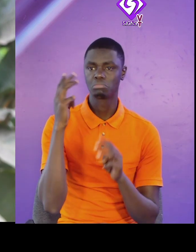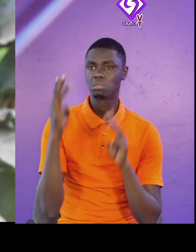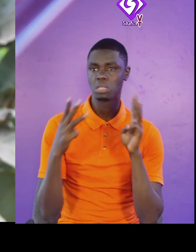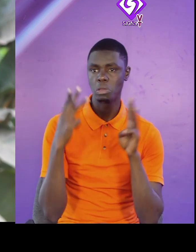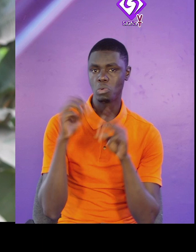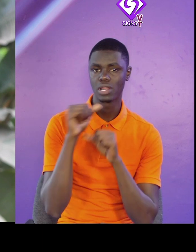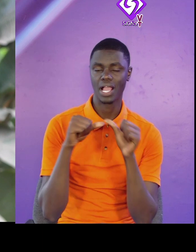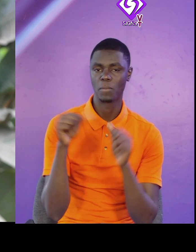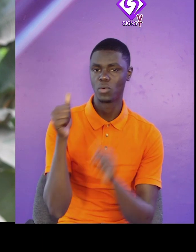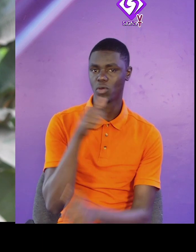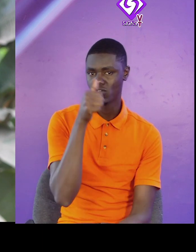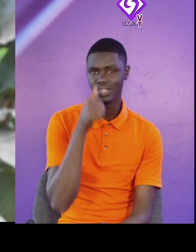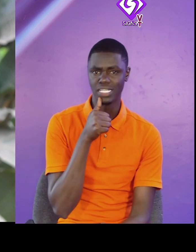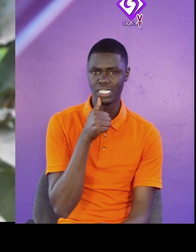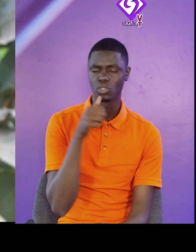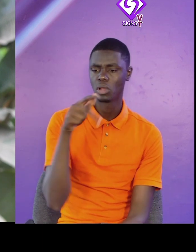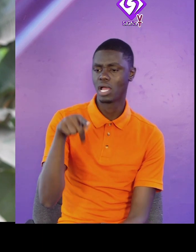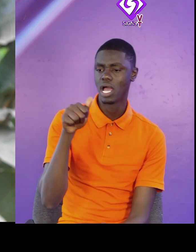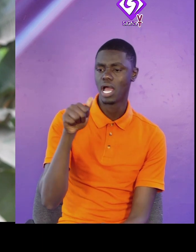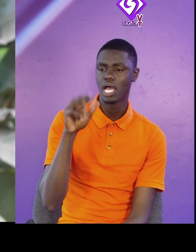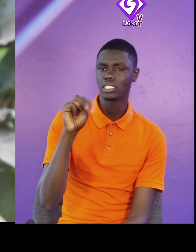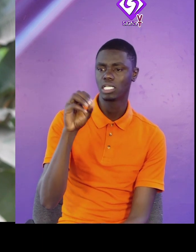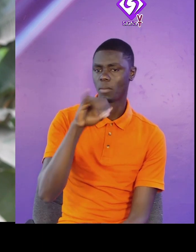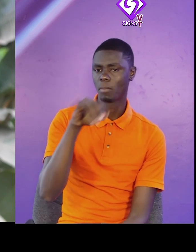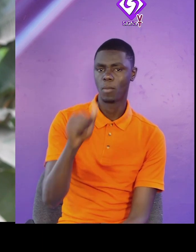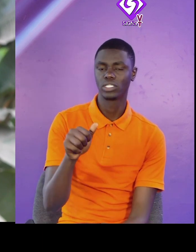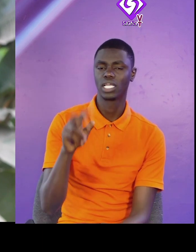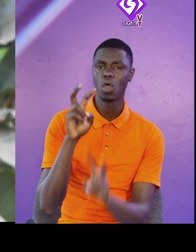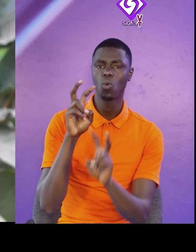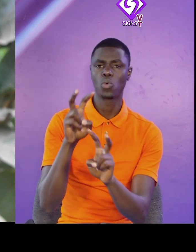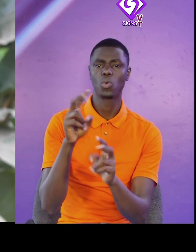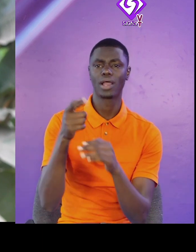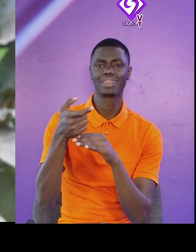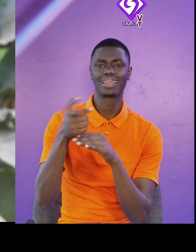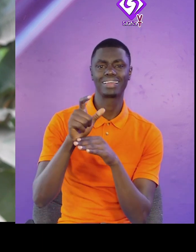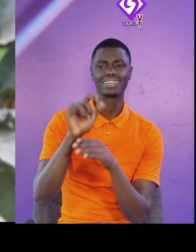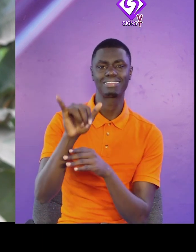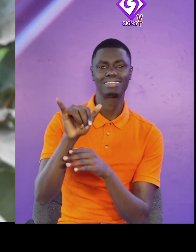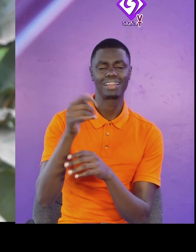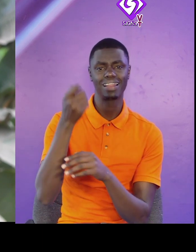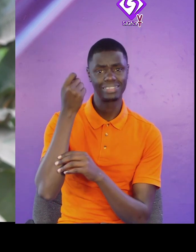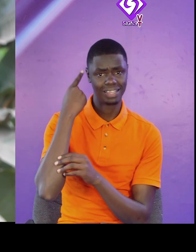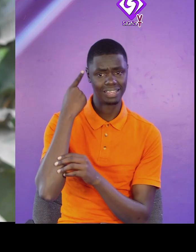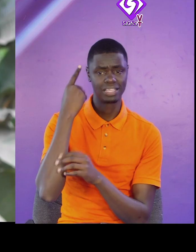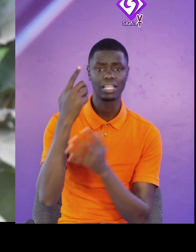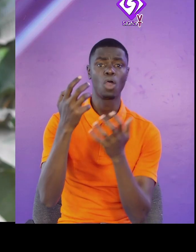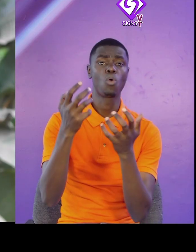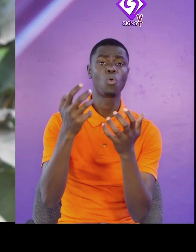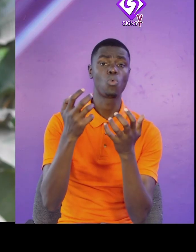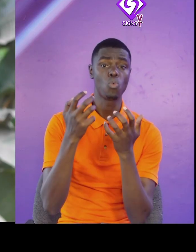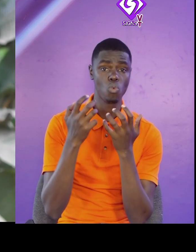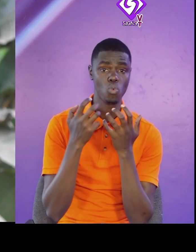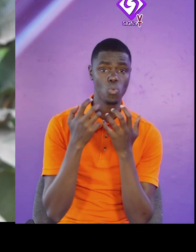aspect. So as Pamoja, we look at, increasing that understanding that we need to create